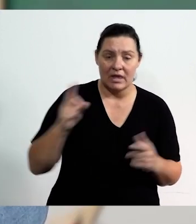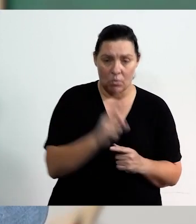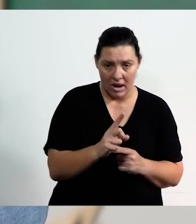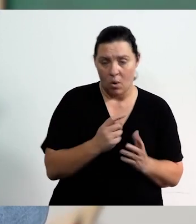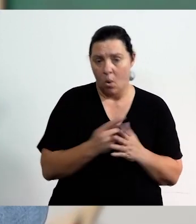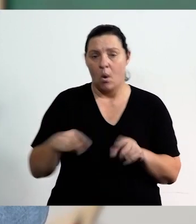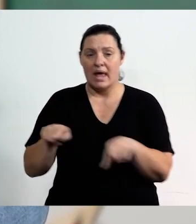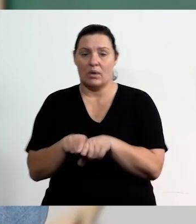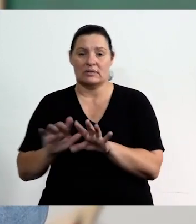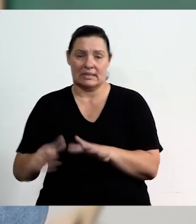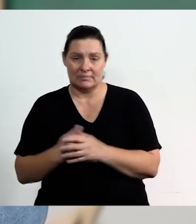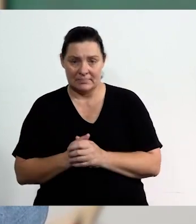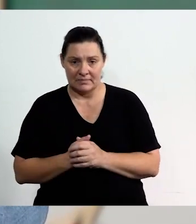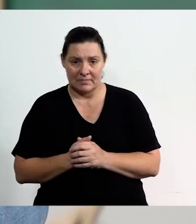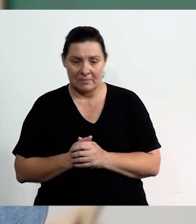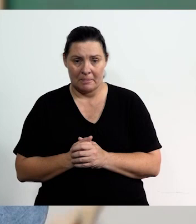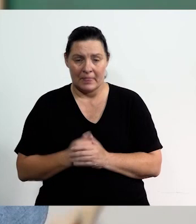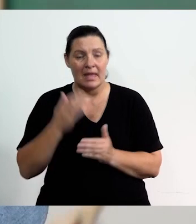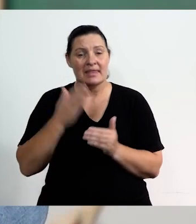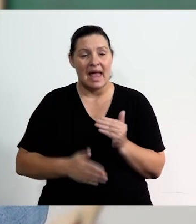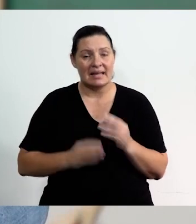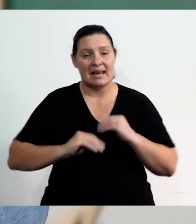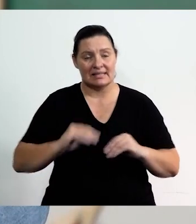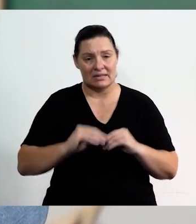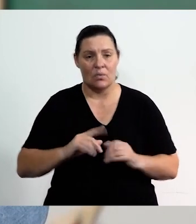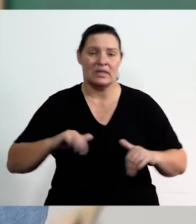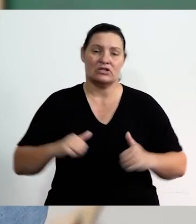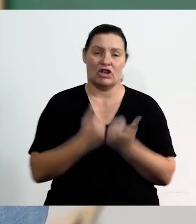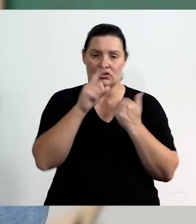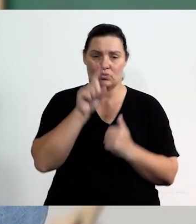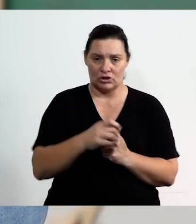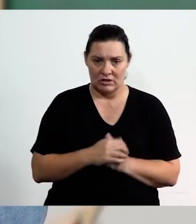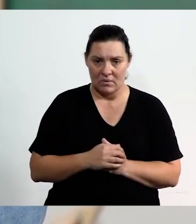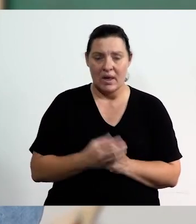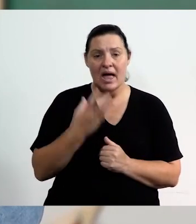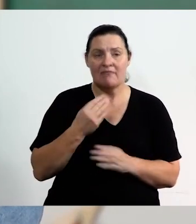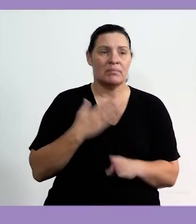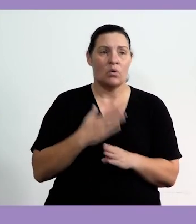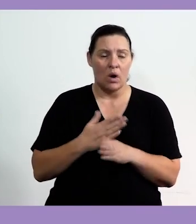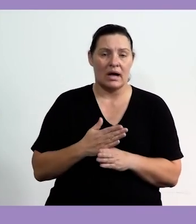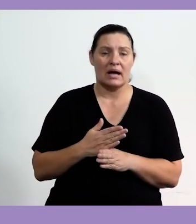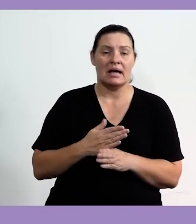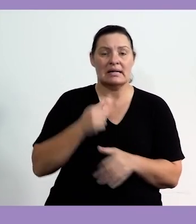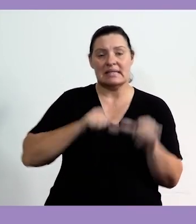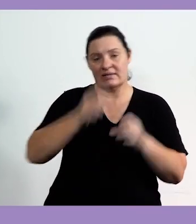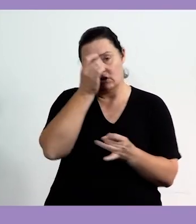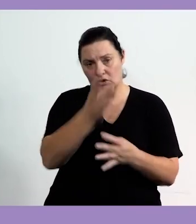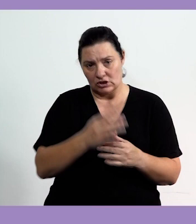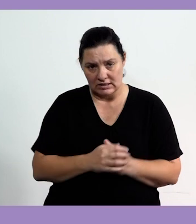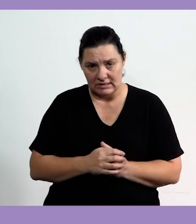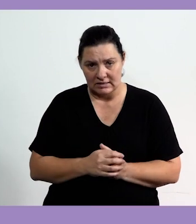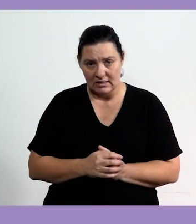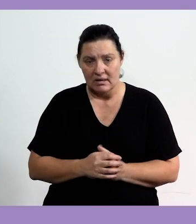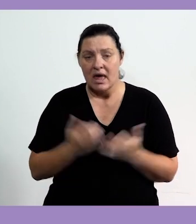greater than 1 or equals to 10. Let's end our lesson with a challenge. So we have been working with